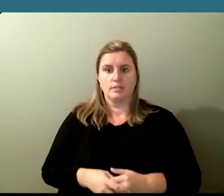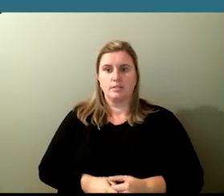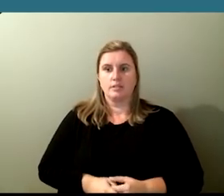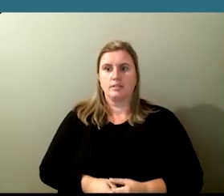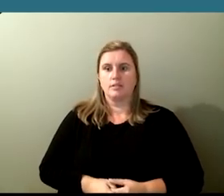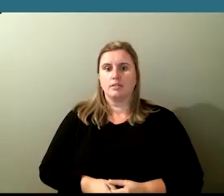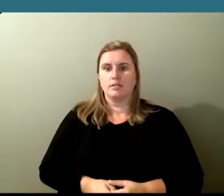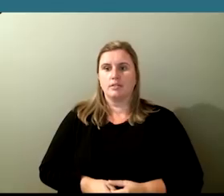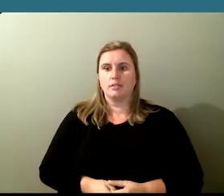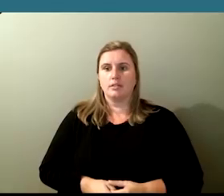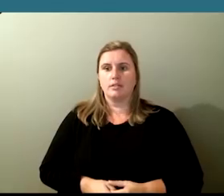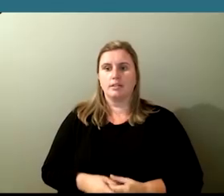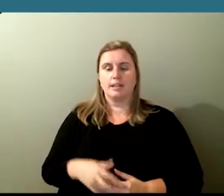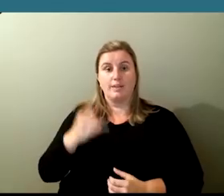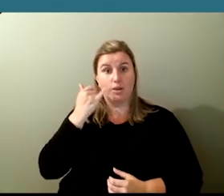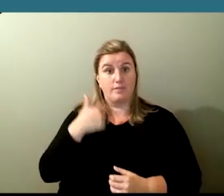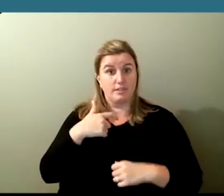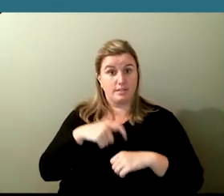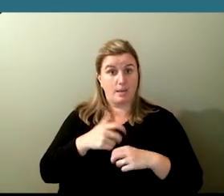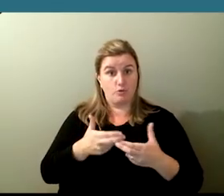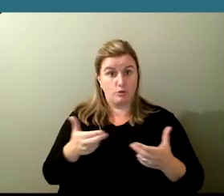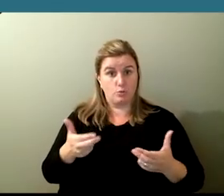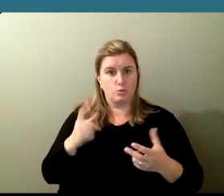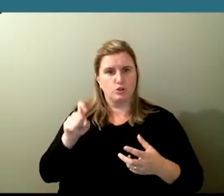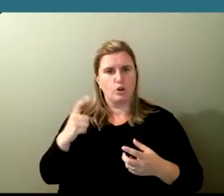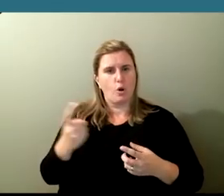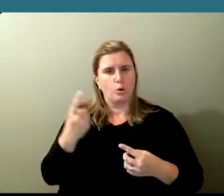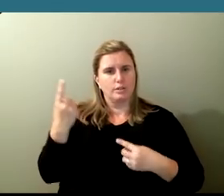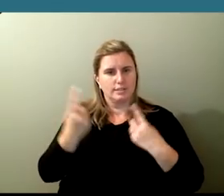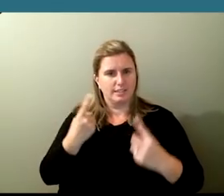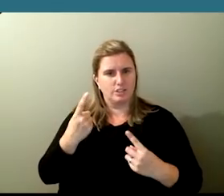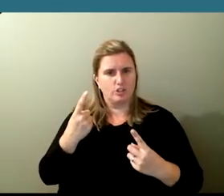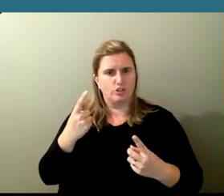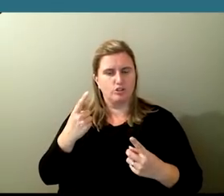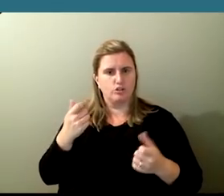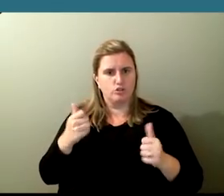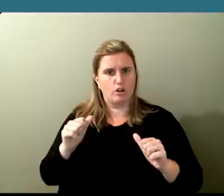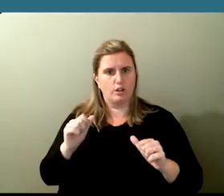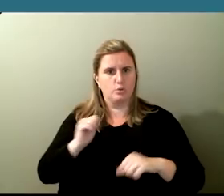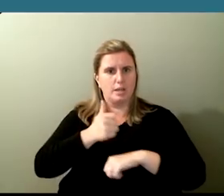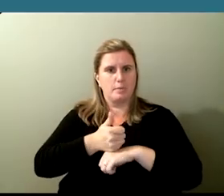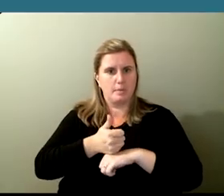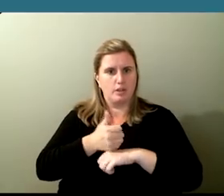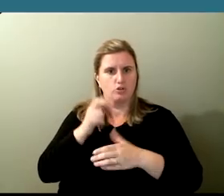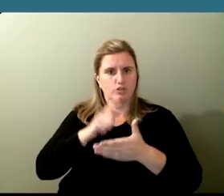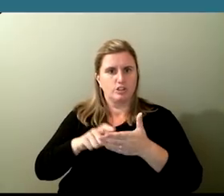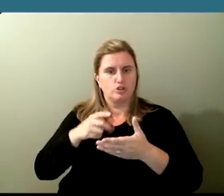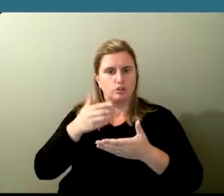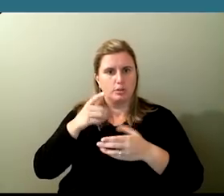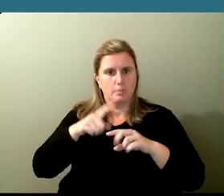you know, if we have the time and resources, of course, we should always consider trying to implement research-based